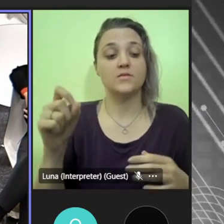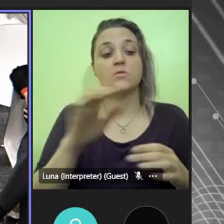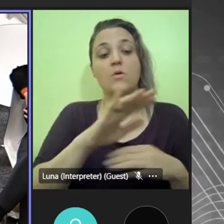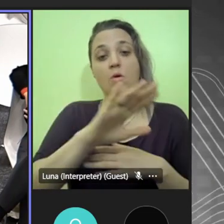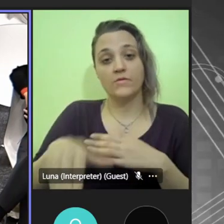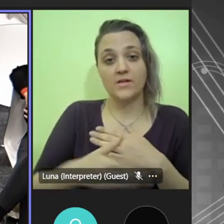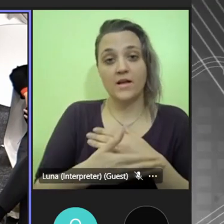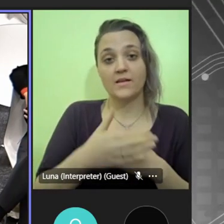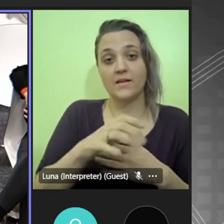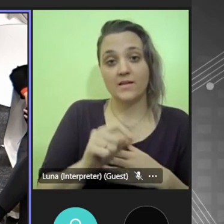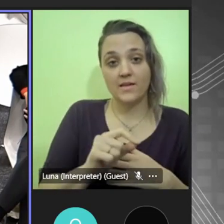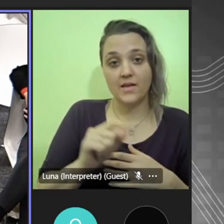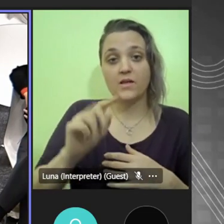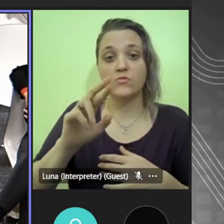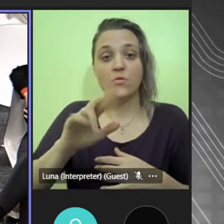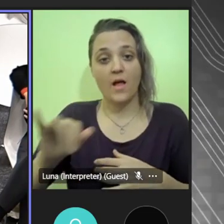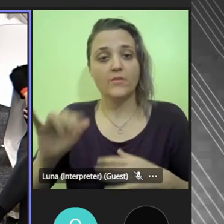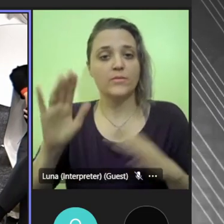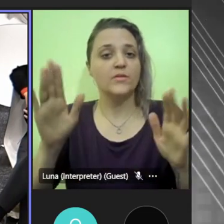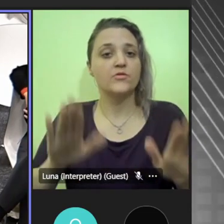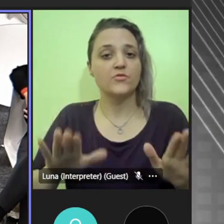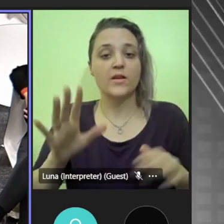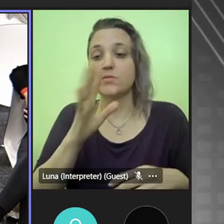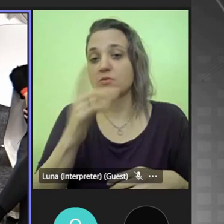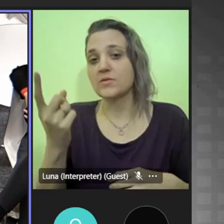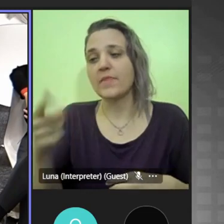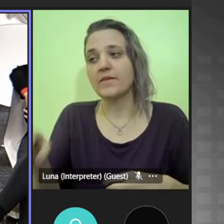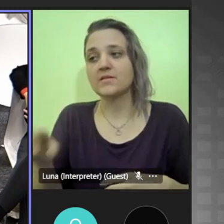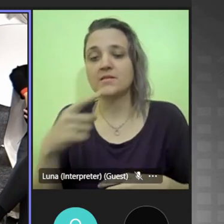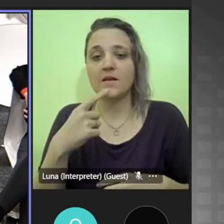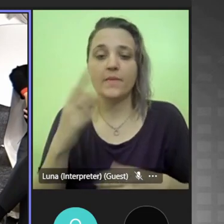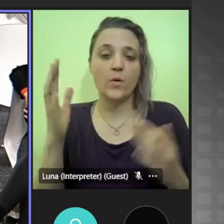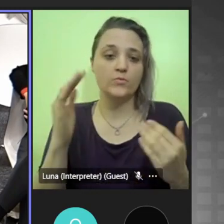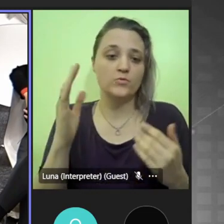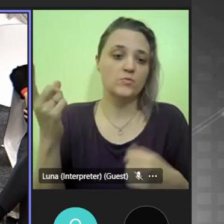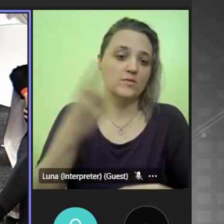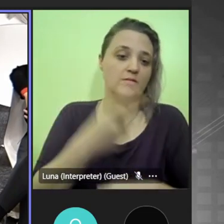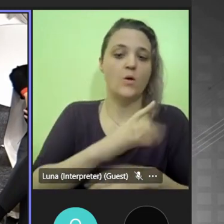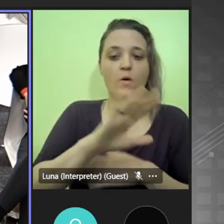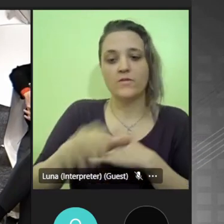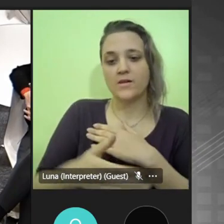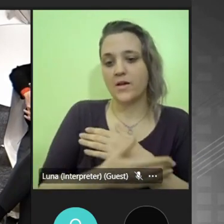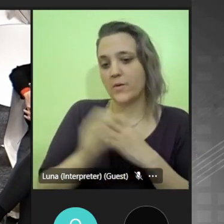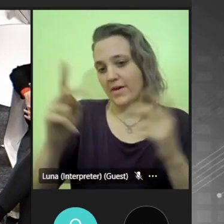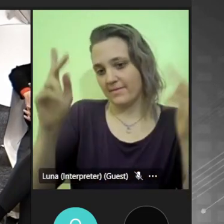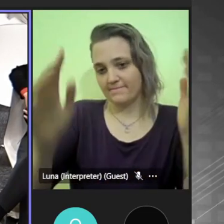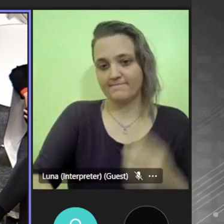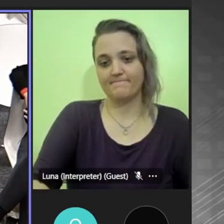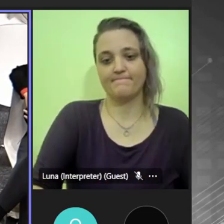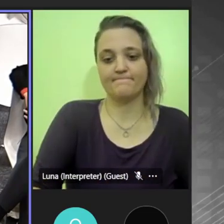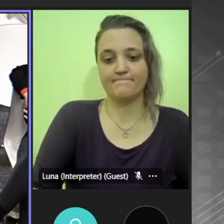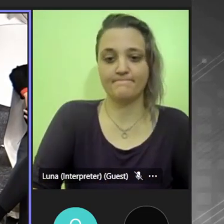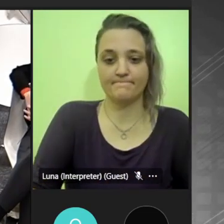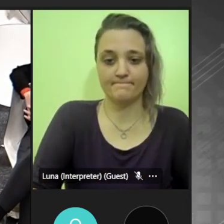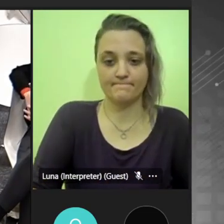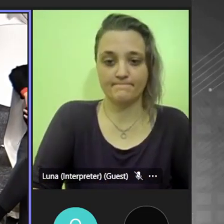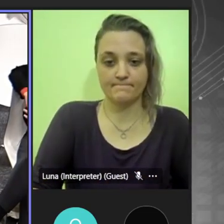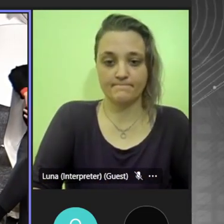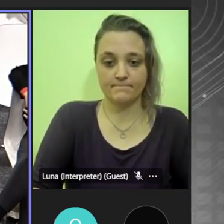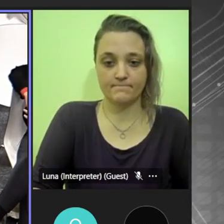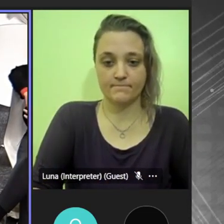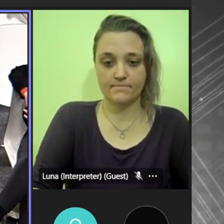buses overnight on Connecticut Avenue and Rhode Island Avenue would be great. I already spoke to someone and they said they hope to do that someday, overnight.